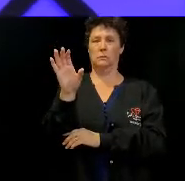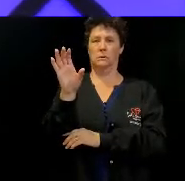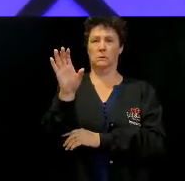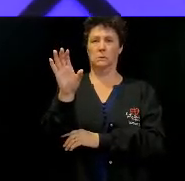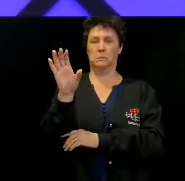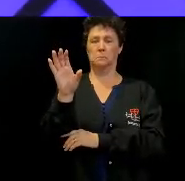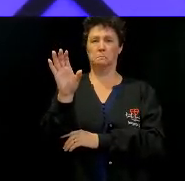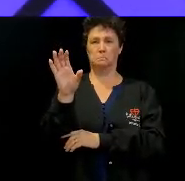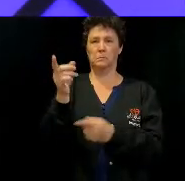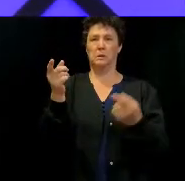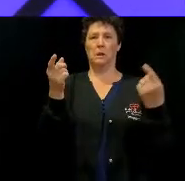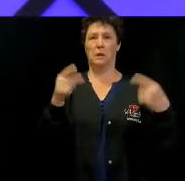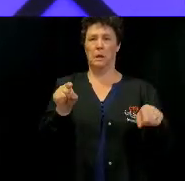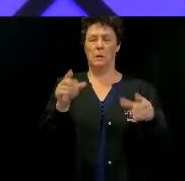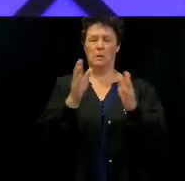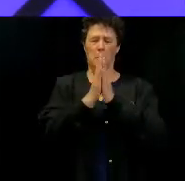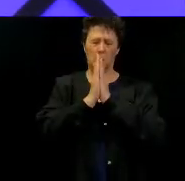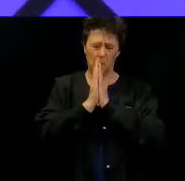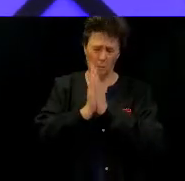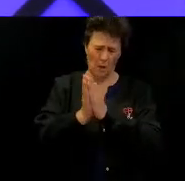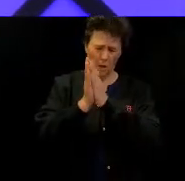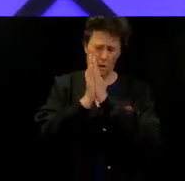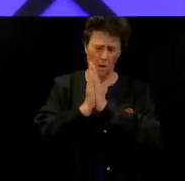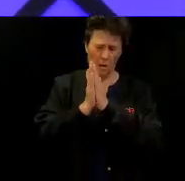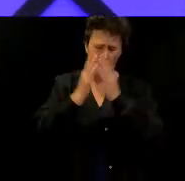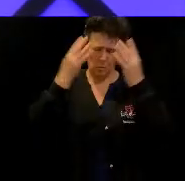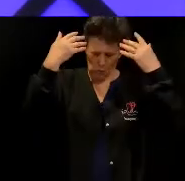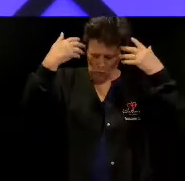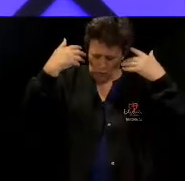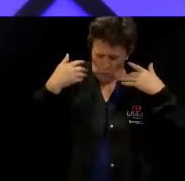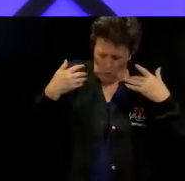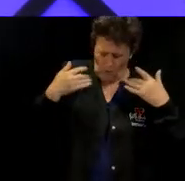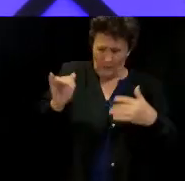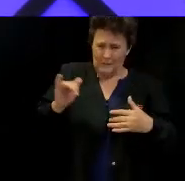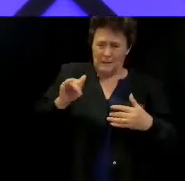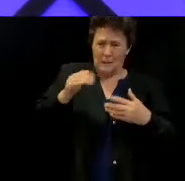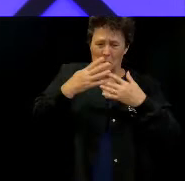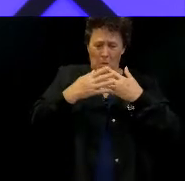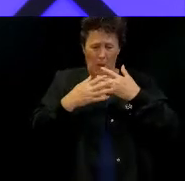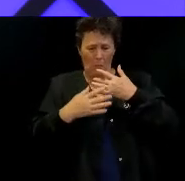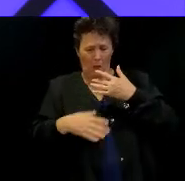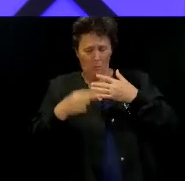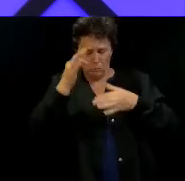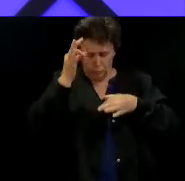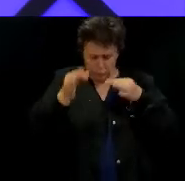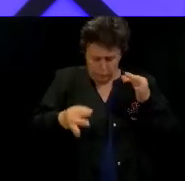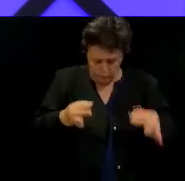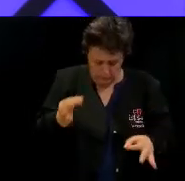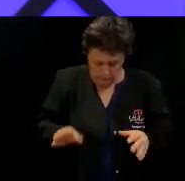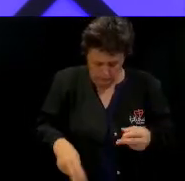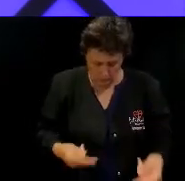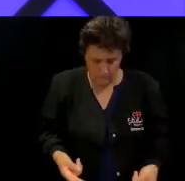He prayed more earnestly. Then his sweat became like great drops of blood falling down the ground. Do you know